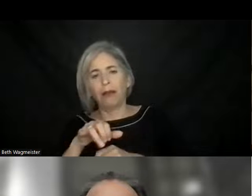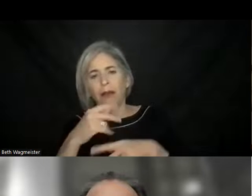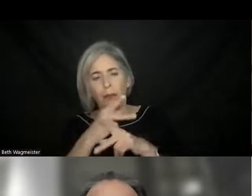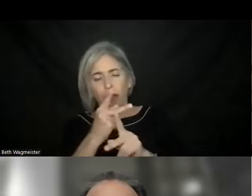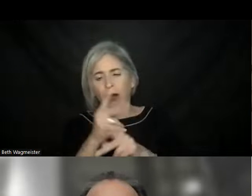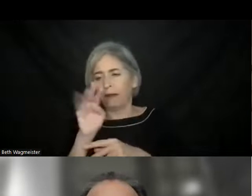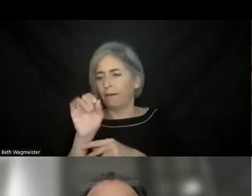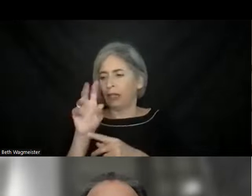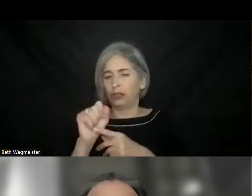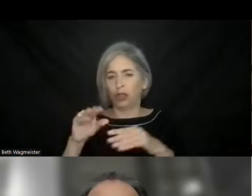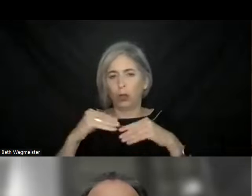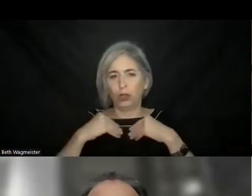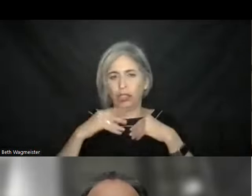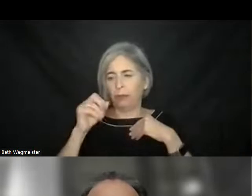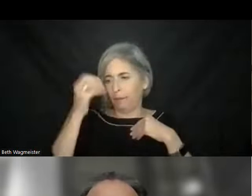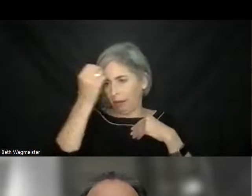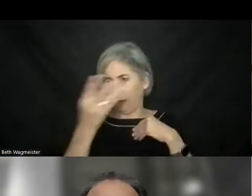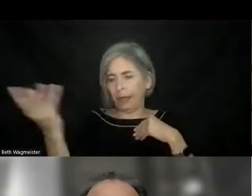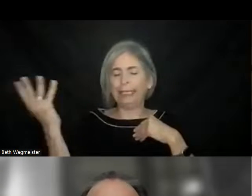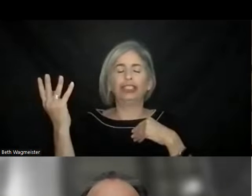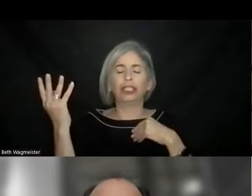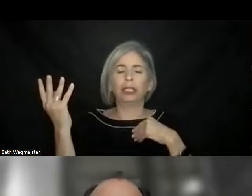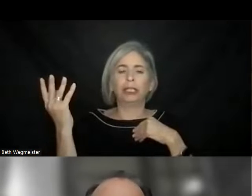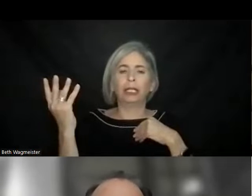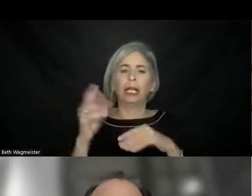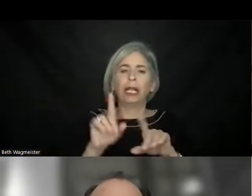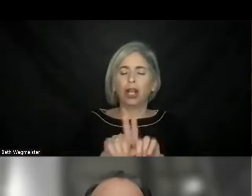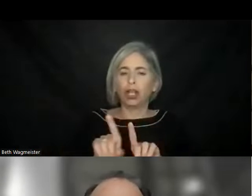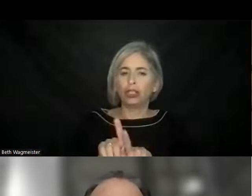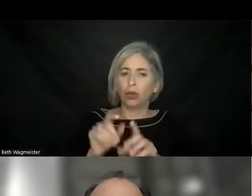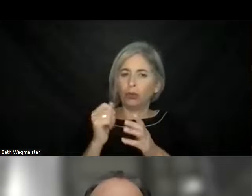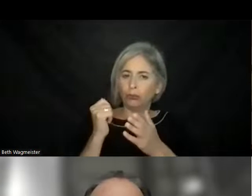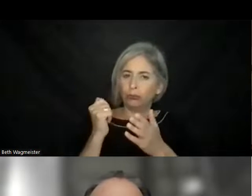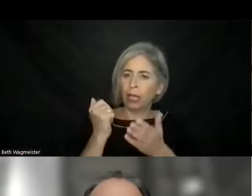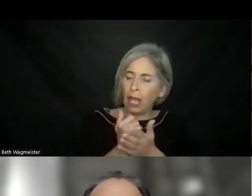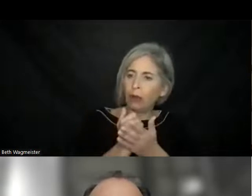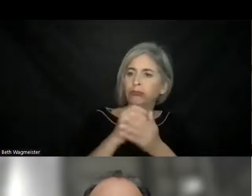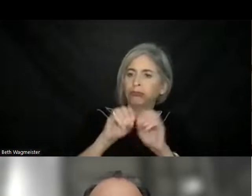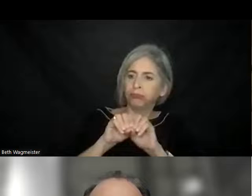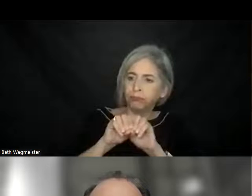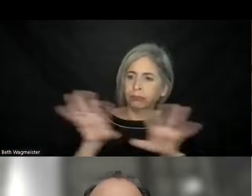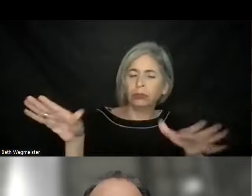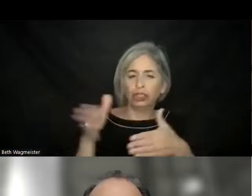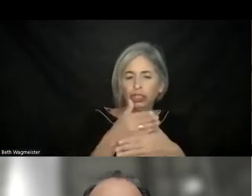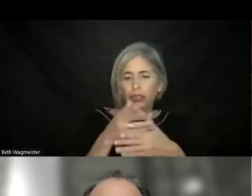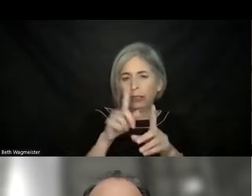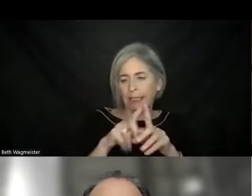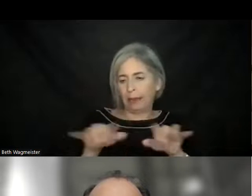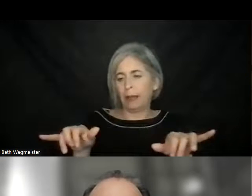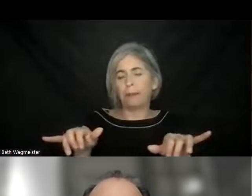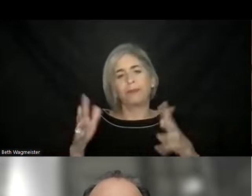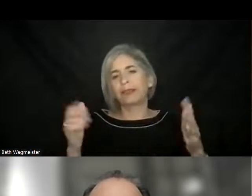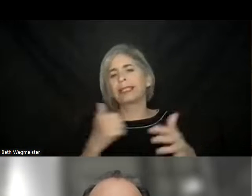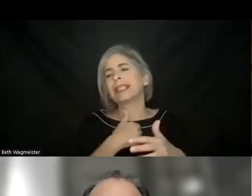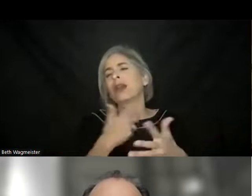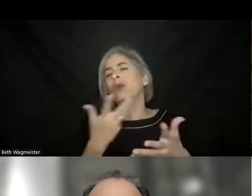vendors' ownership of information and helping to facilitate that information sharing at the same time. So just